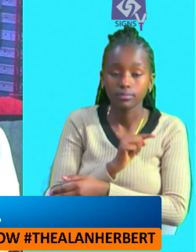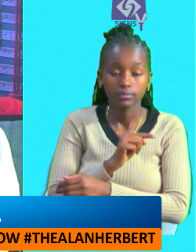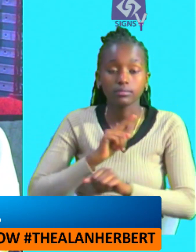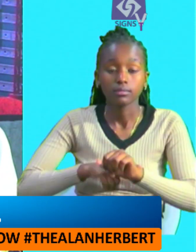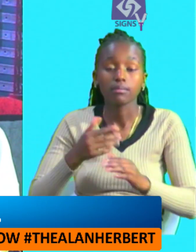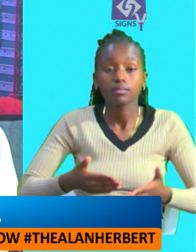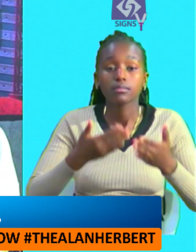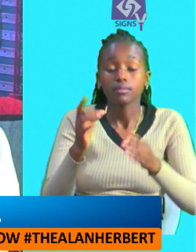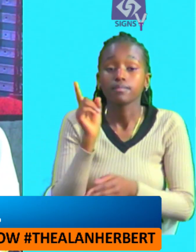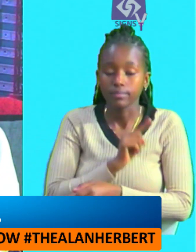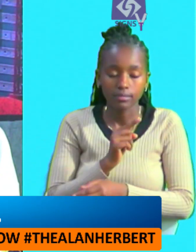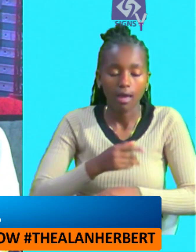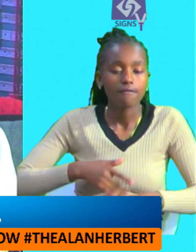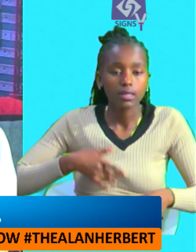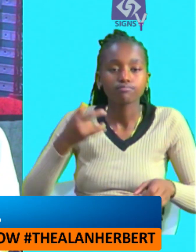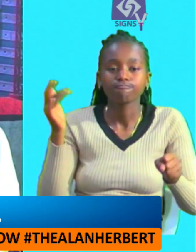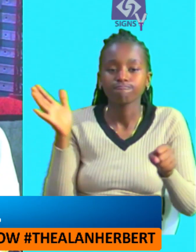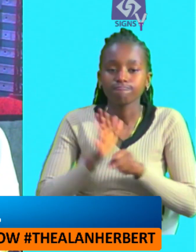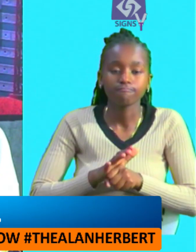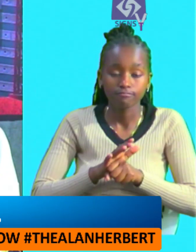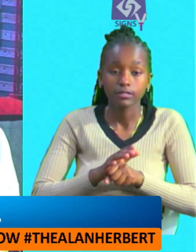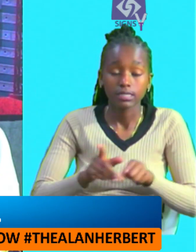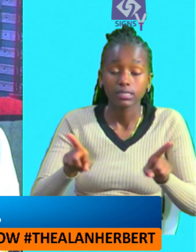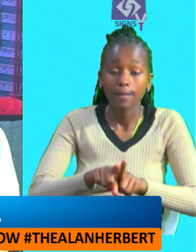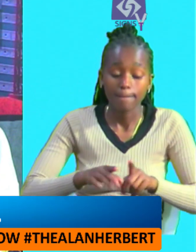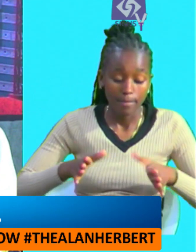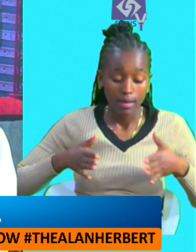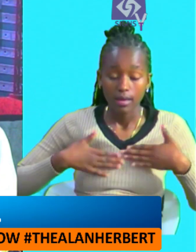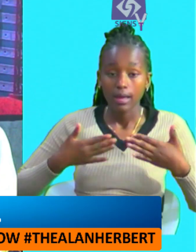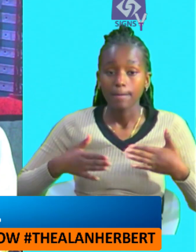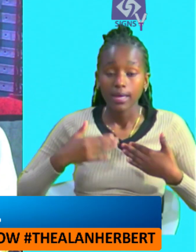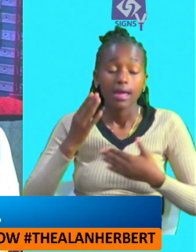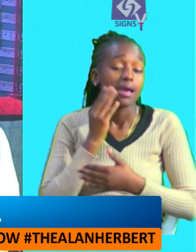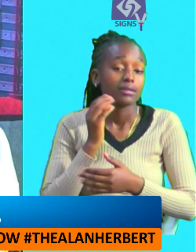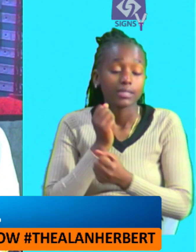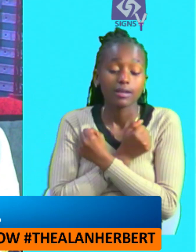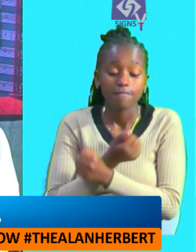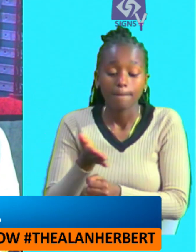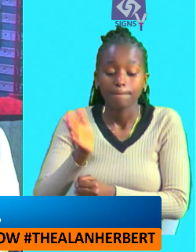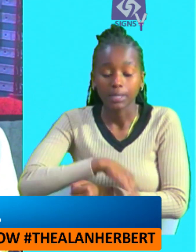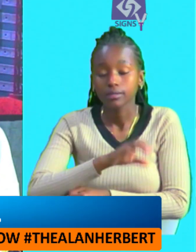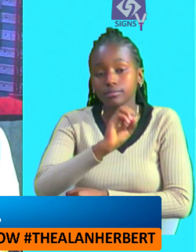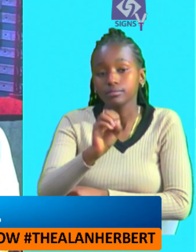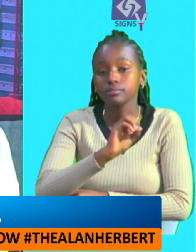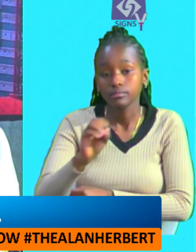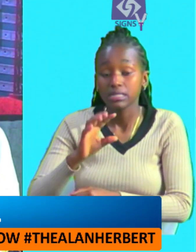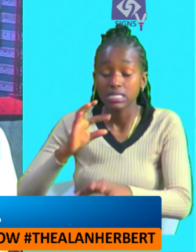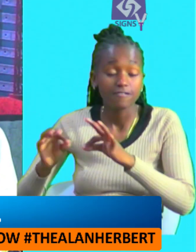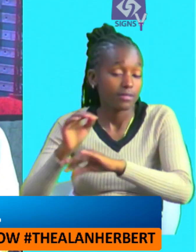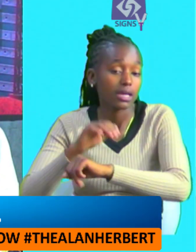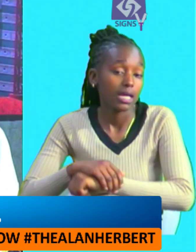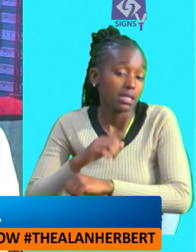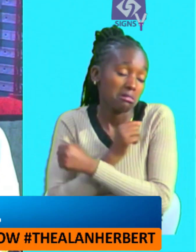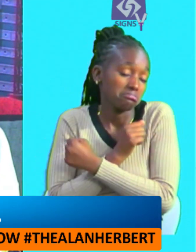it. So what you would say in your part, I am giving this love because these people might have